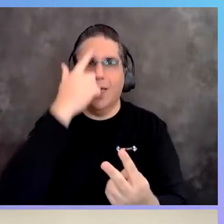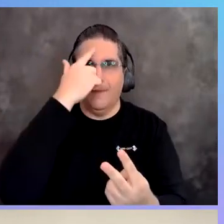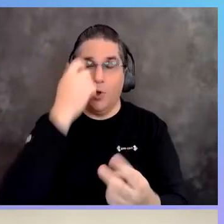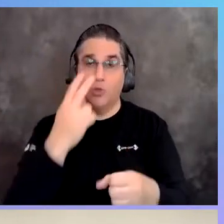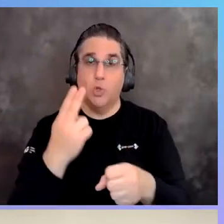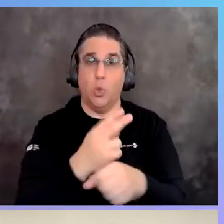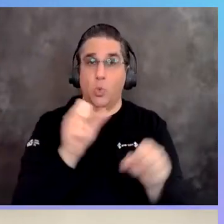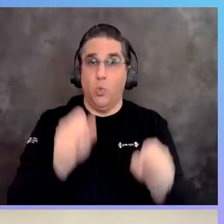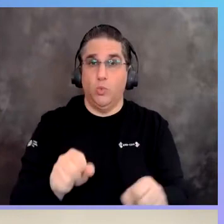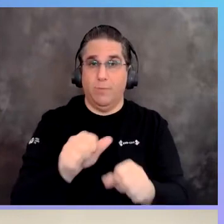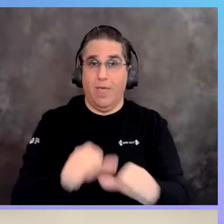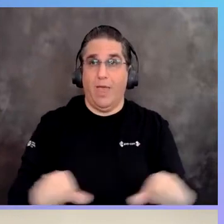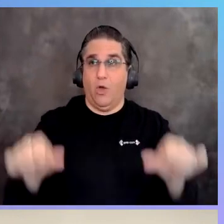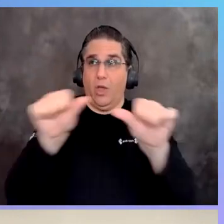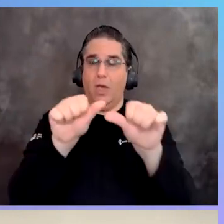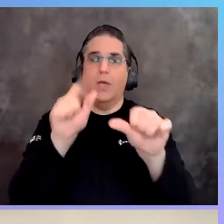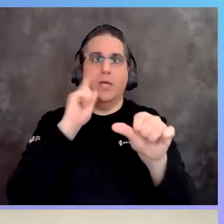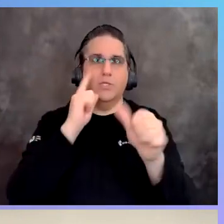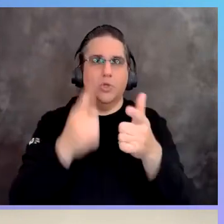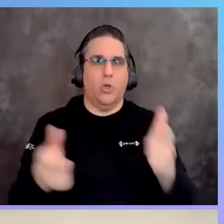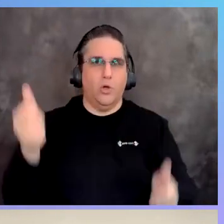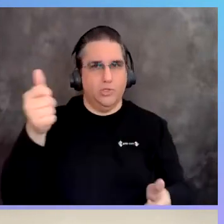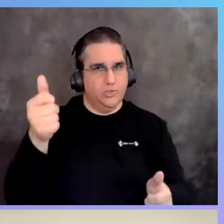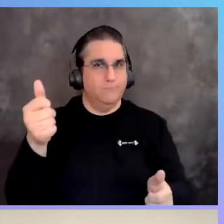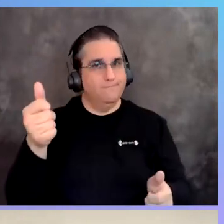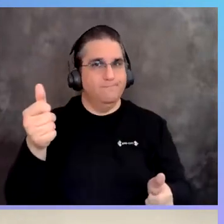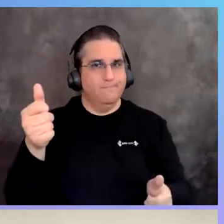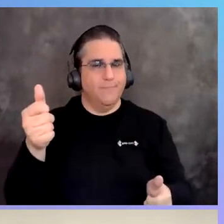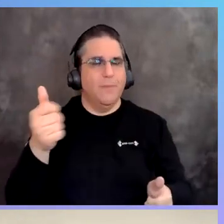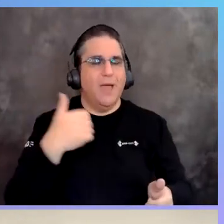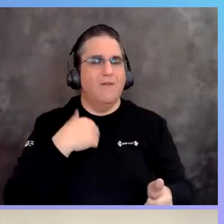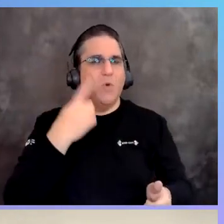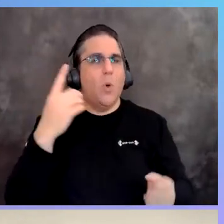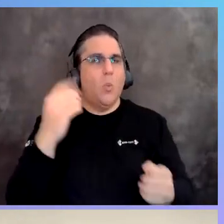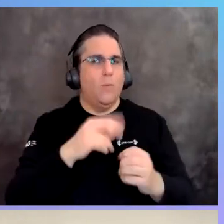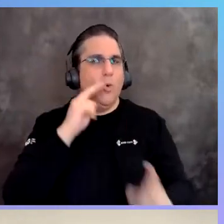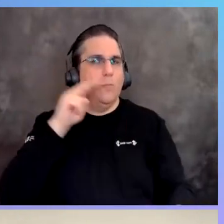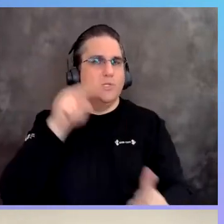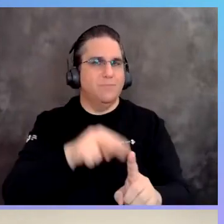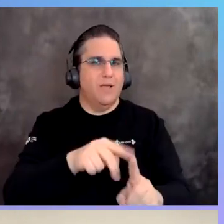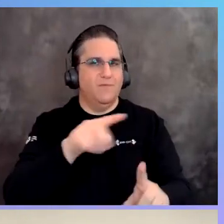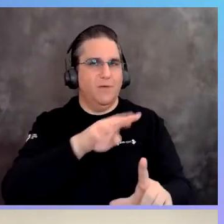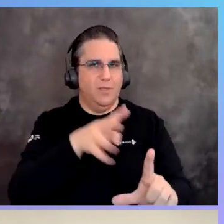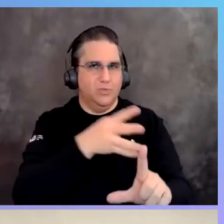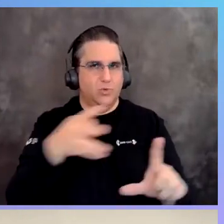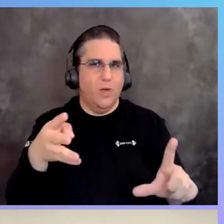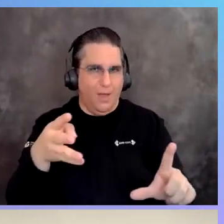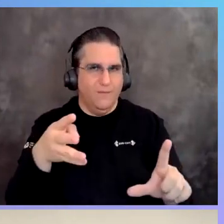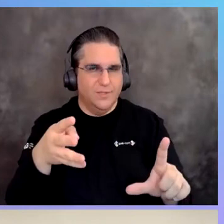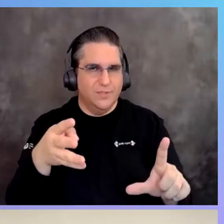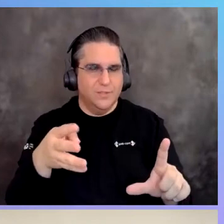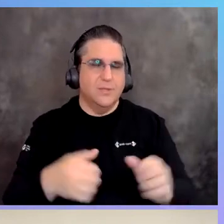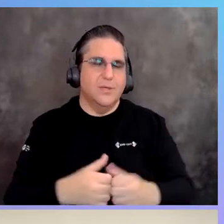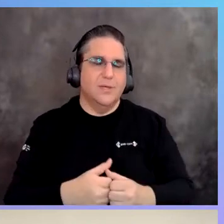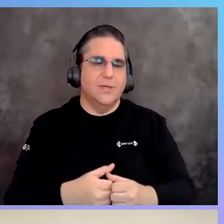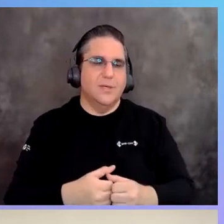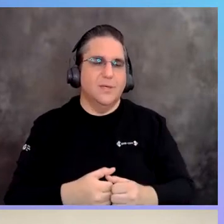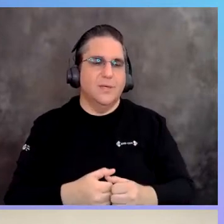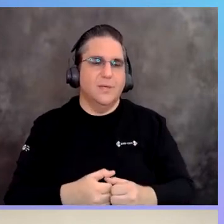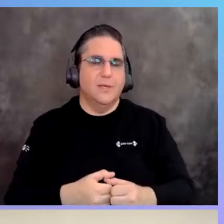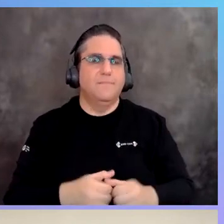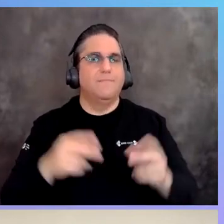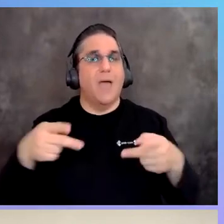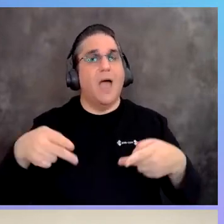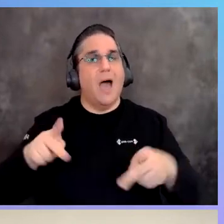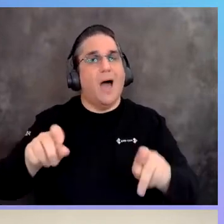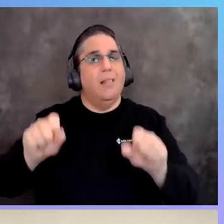larger. But there's one more way I want to look at these graphs, and that's through the lens of allowable